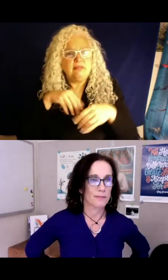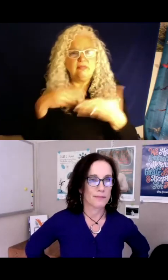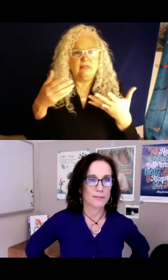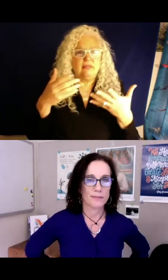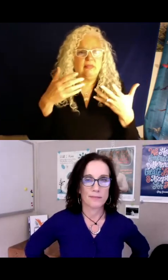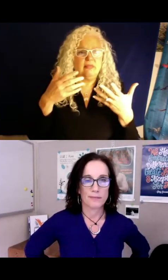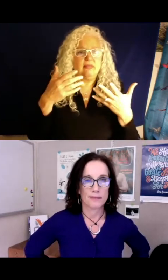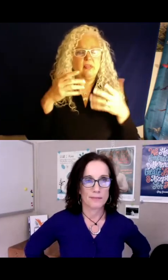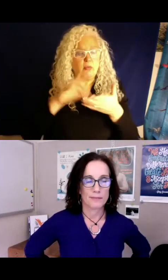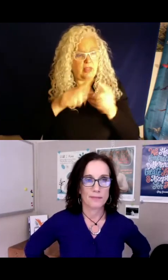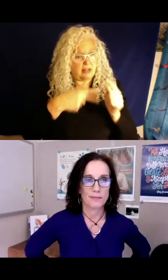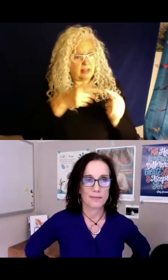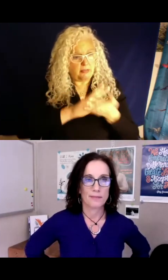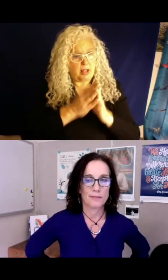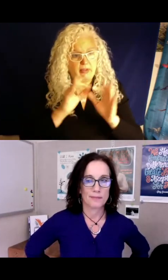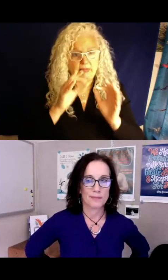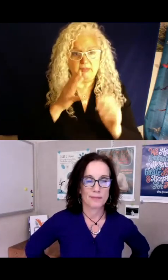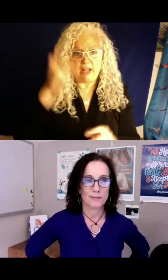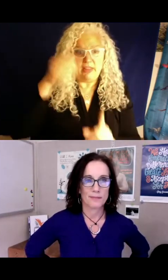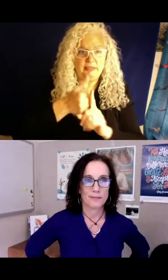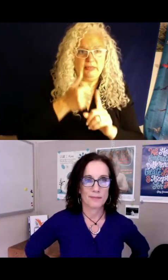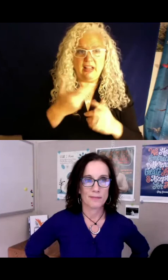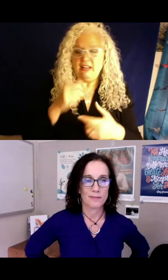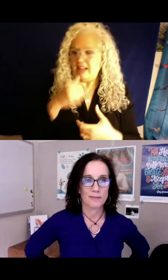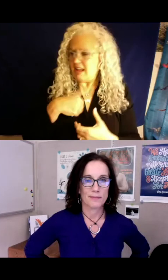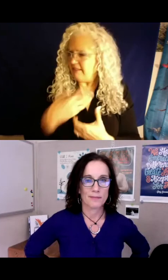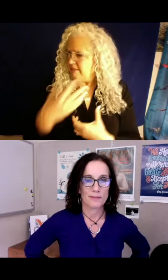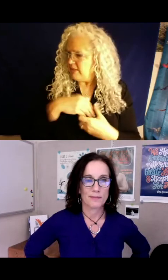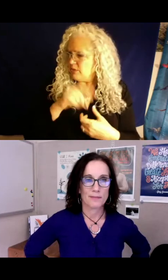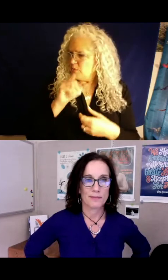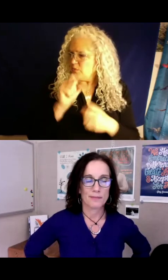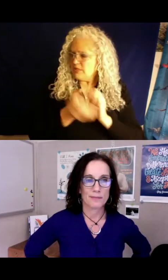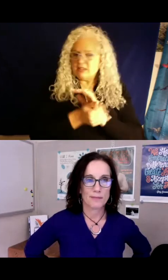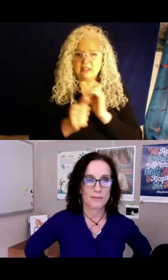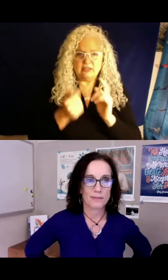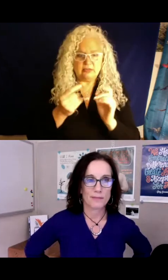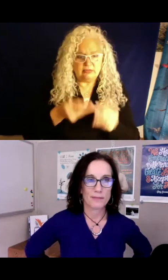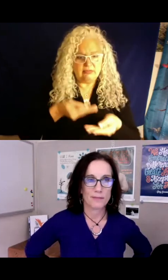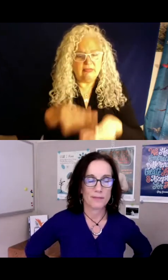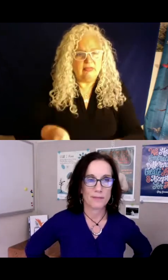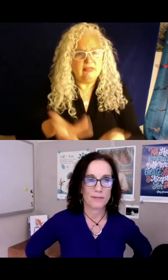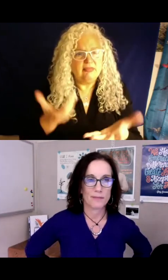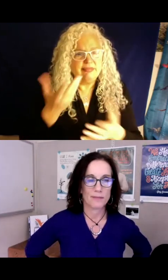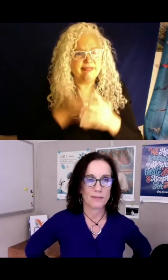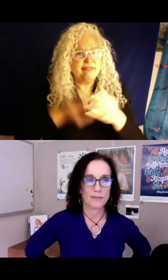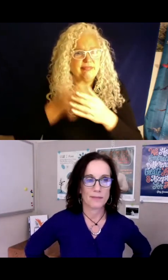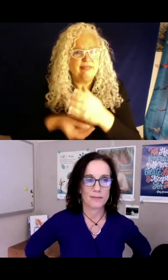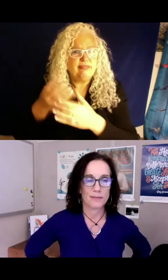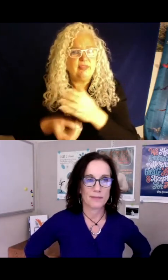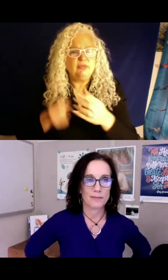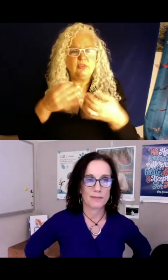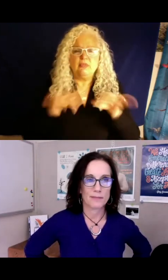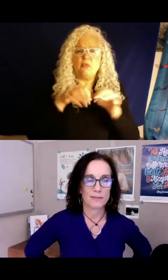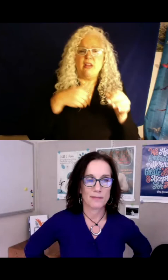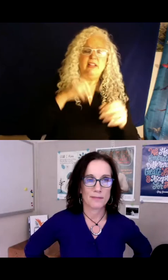poor. They might have to be overly dependent on others. And when they become parents themselves, they may not have those skills and those